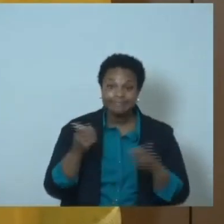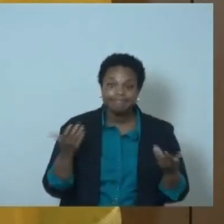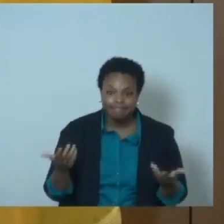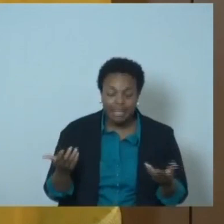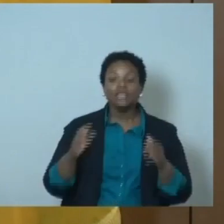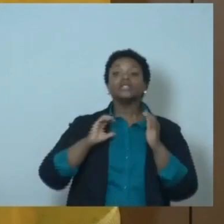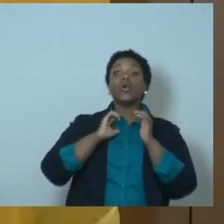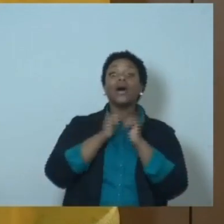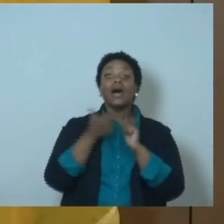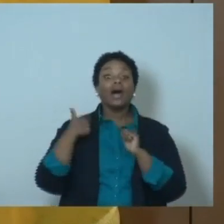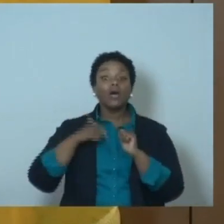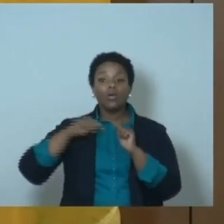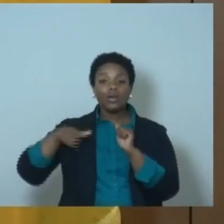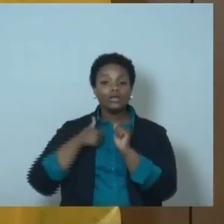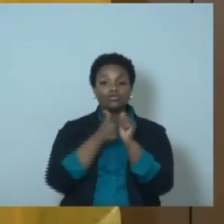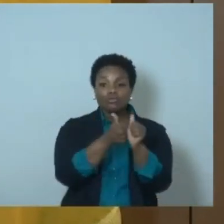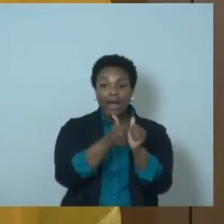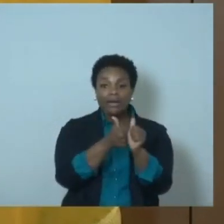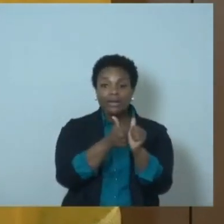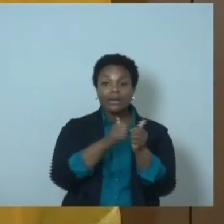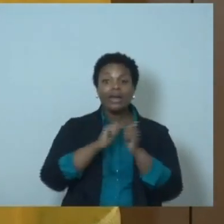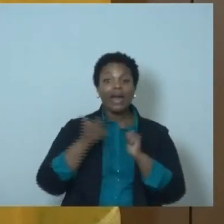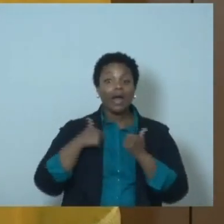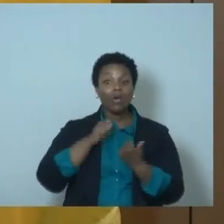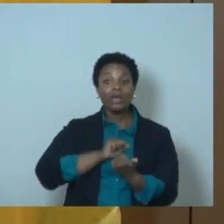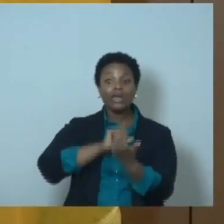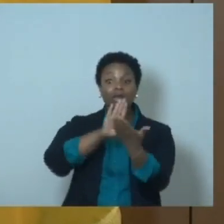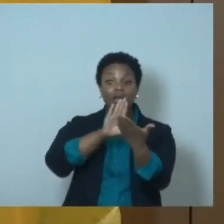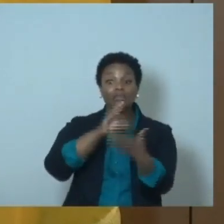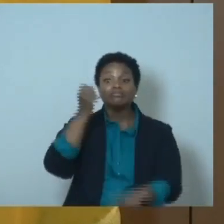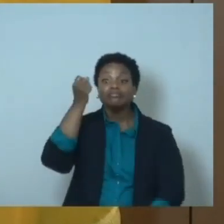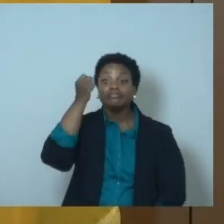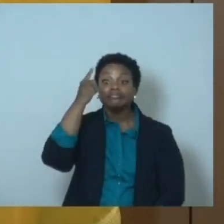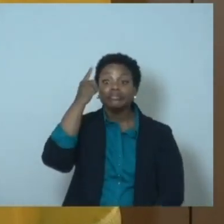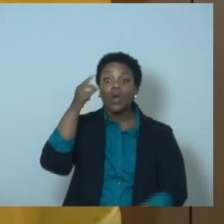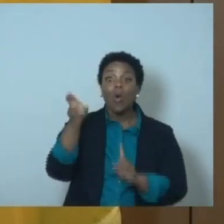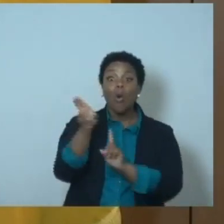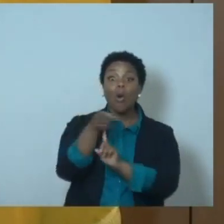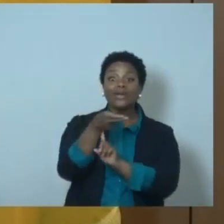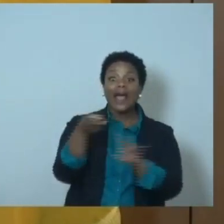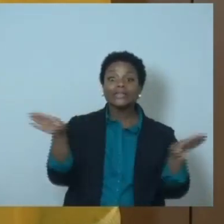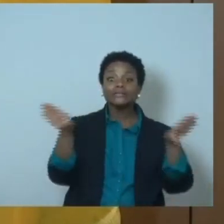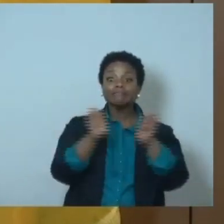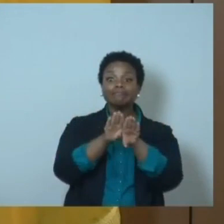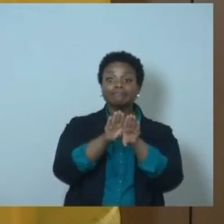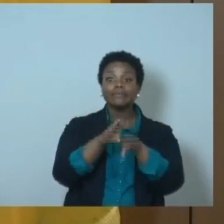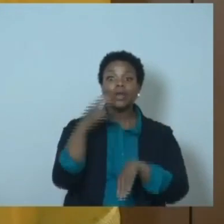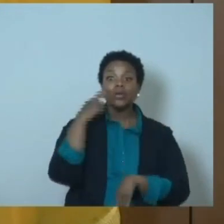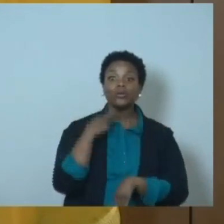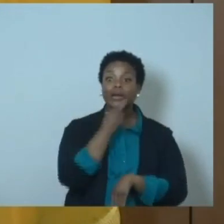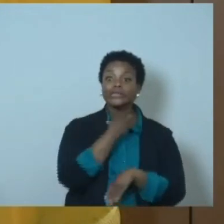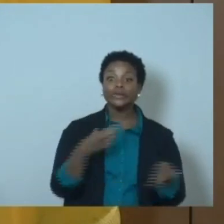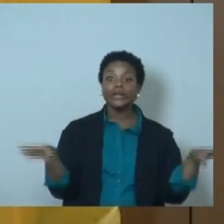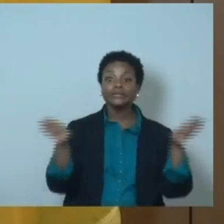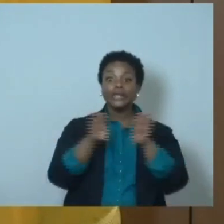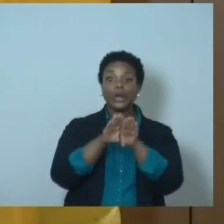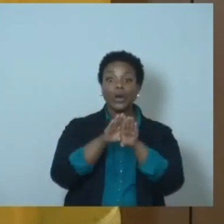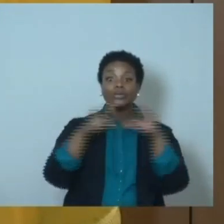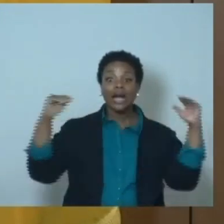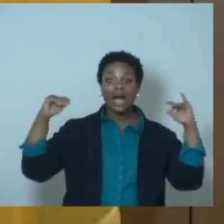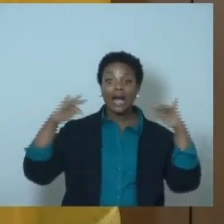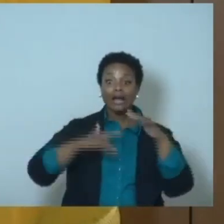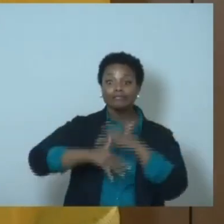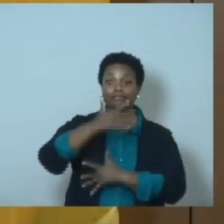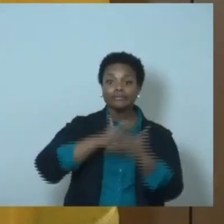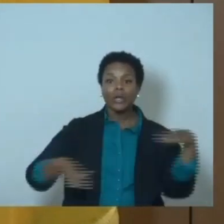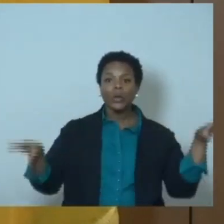is, you know, that tourism wasn't available. There was no place to stay. You couldn't go to a restaurant. You can't go to a venue. So you really minimize that. But